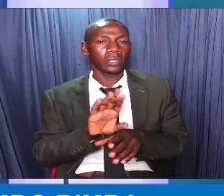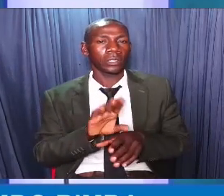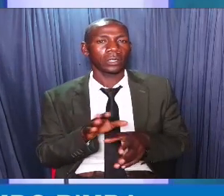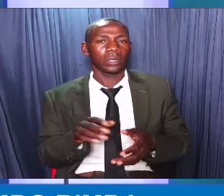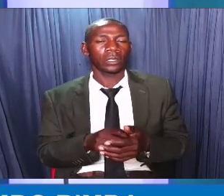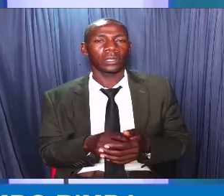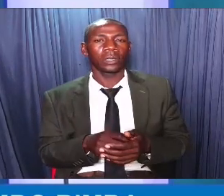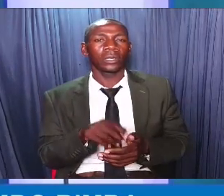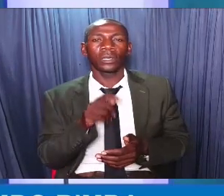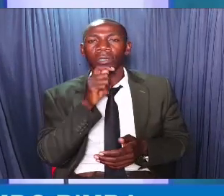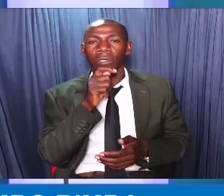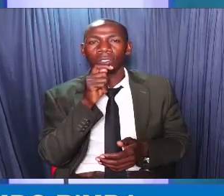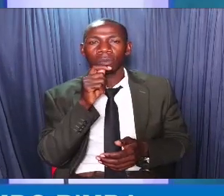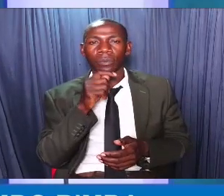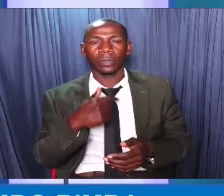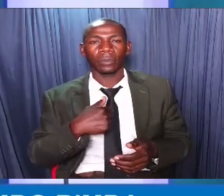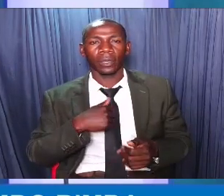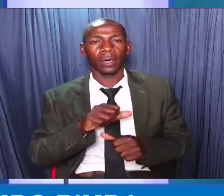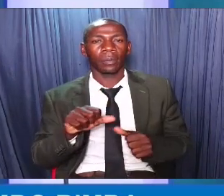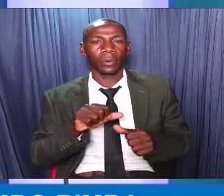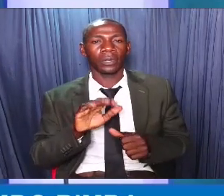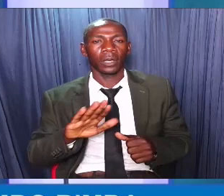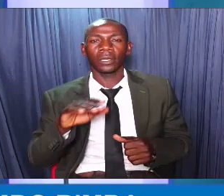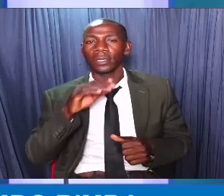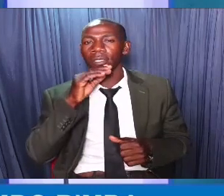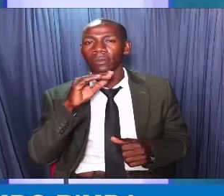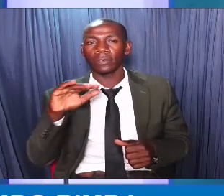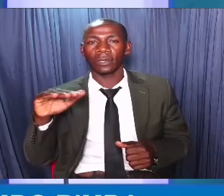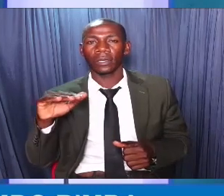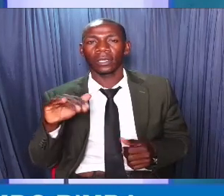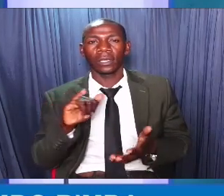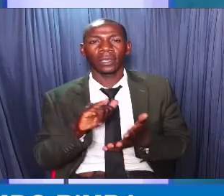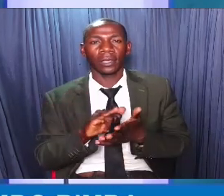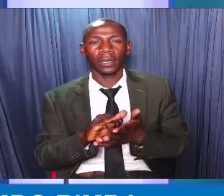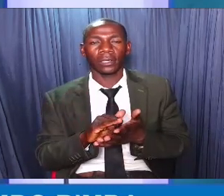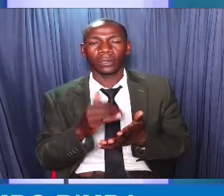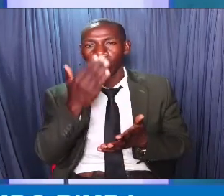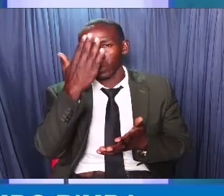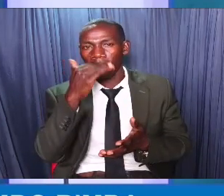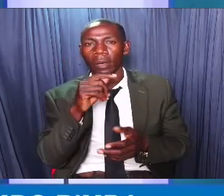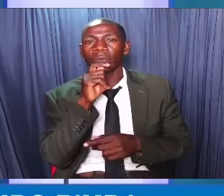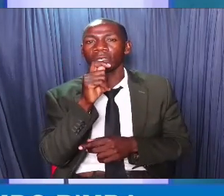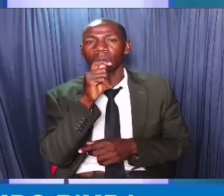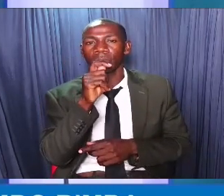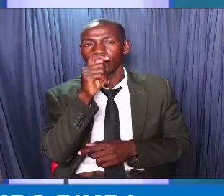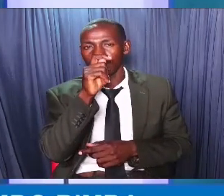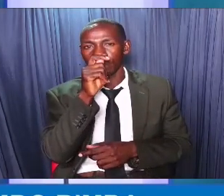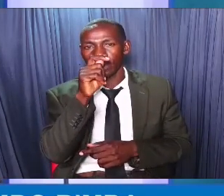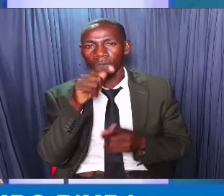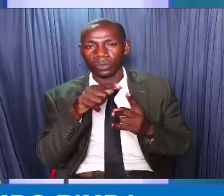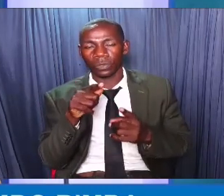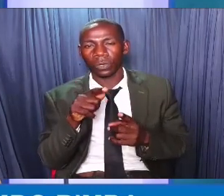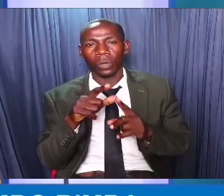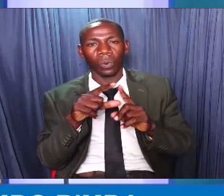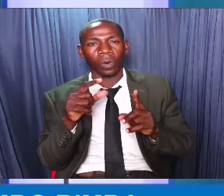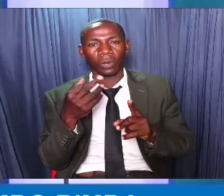church. Akanishuhudia habari za mwanawe. She testified to me about her child. Ndio nakushuhudia hayo uyachukue. That's why I testify to you, at least you take. Ninyi maneno ya Mungu